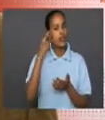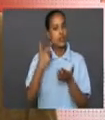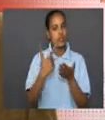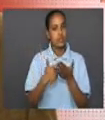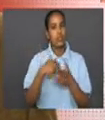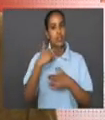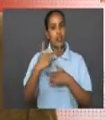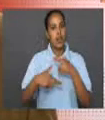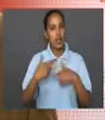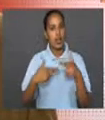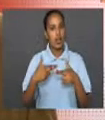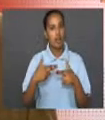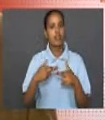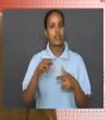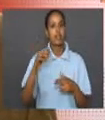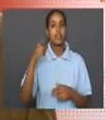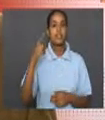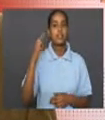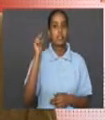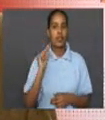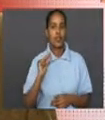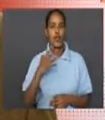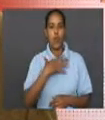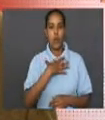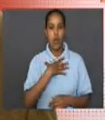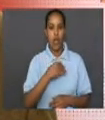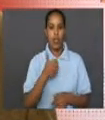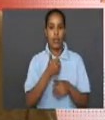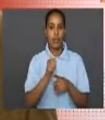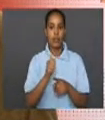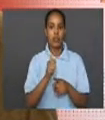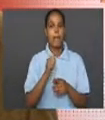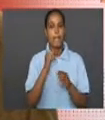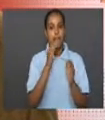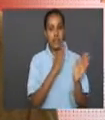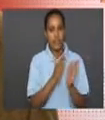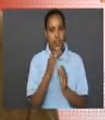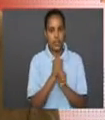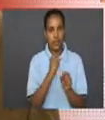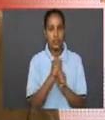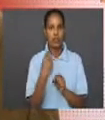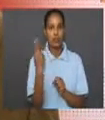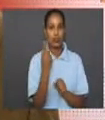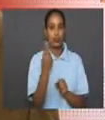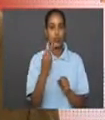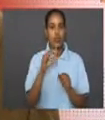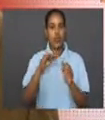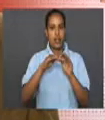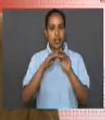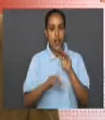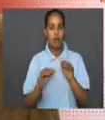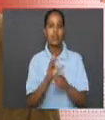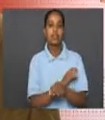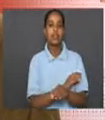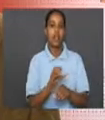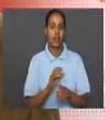this reactive, silvery white metal is manufactured using the Downs